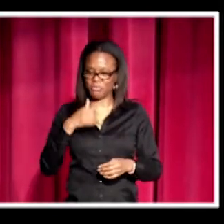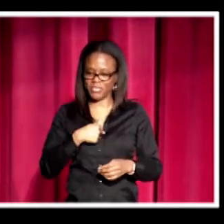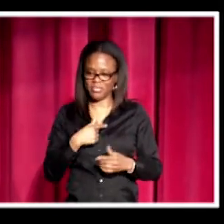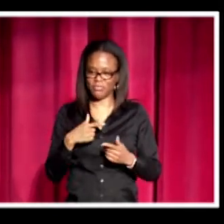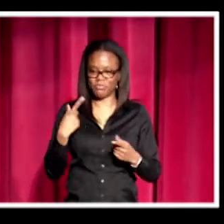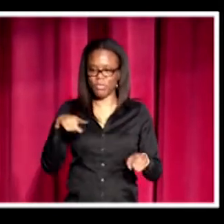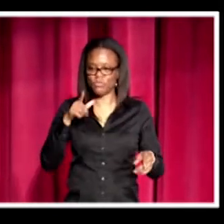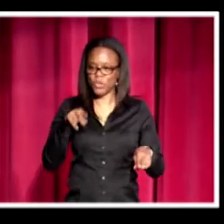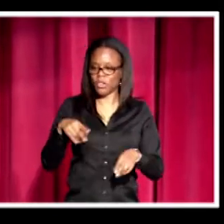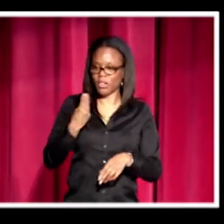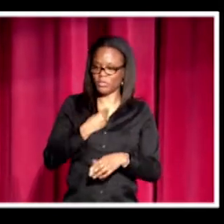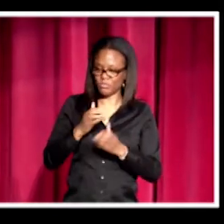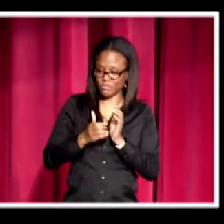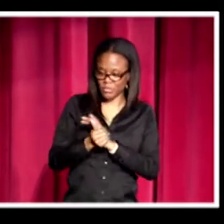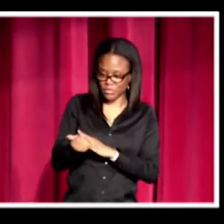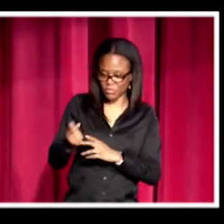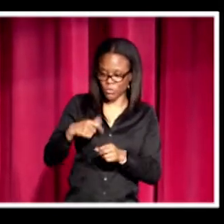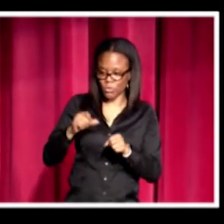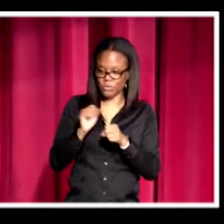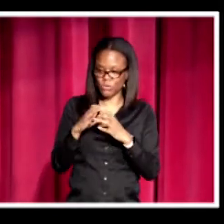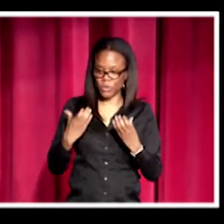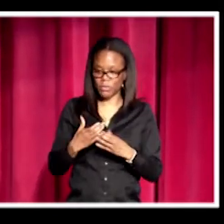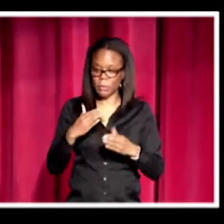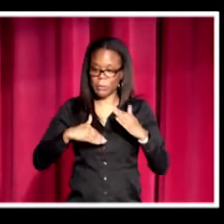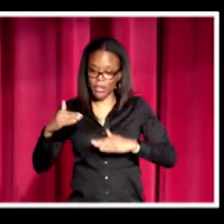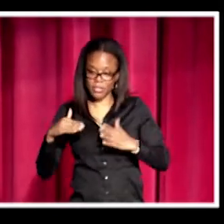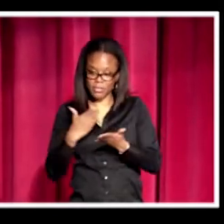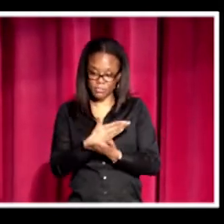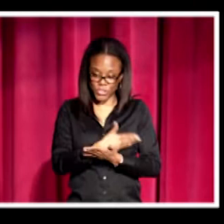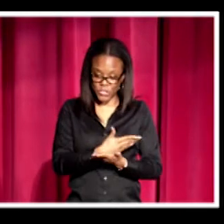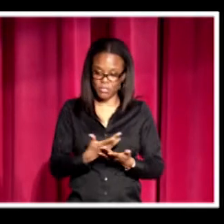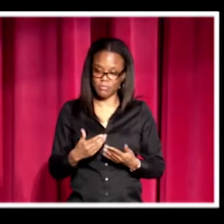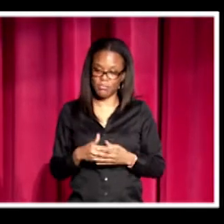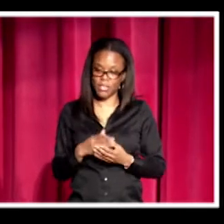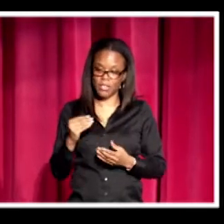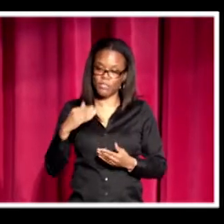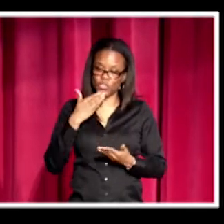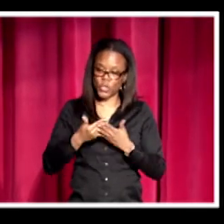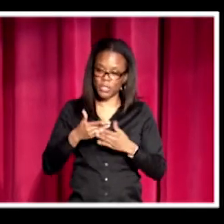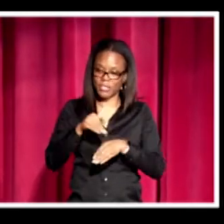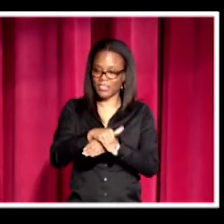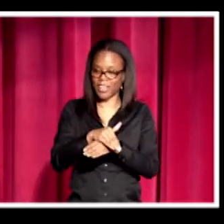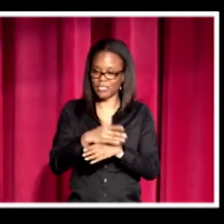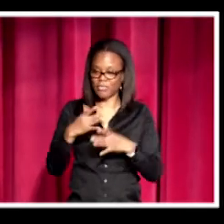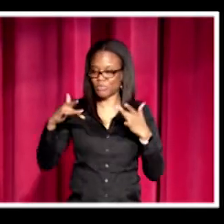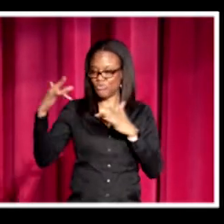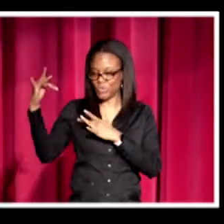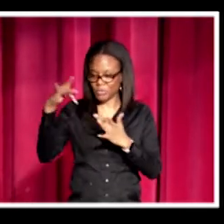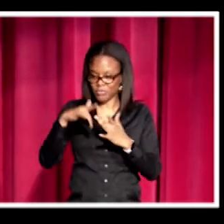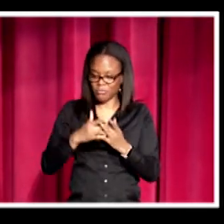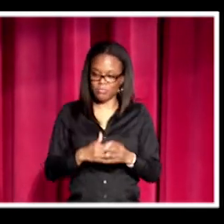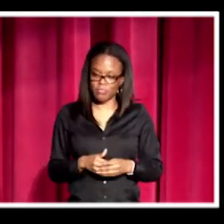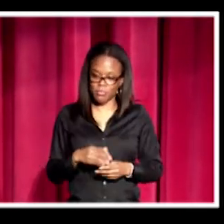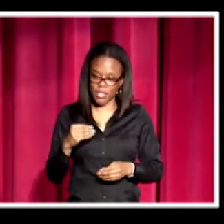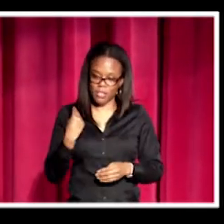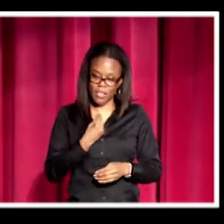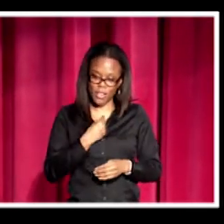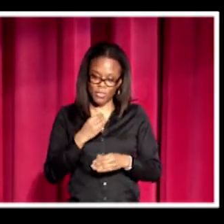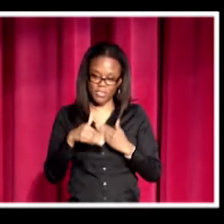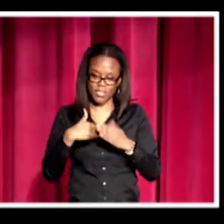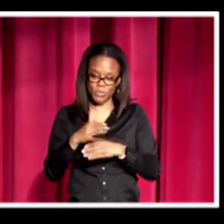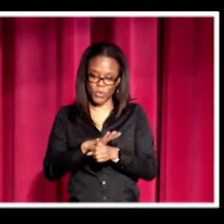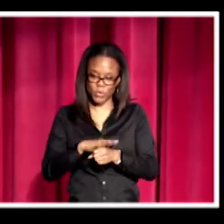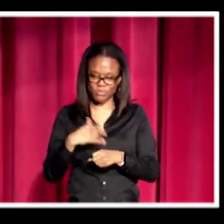our talented workforce, our balanced budgets, our thriving nightlife, and vibrant neighborhoods, and they